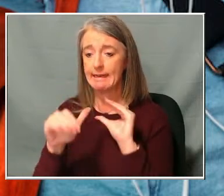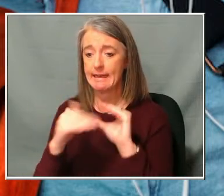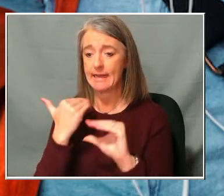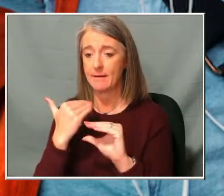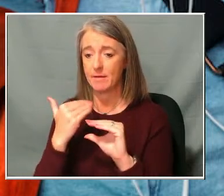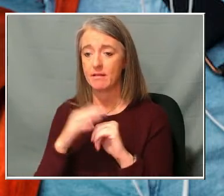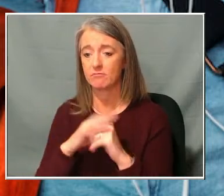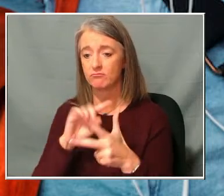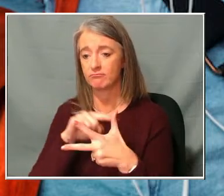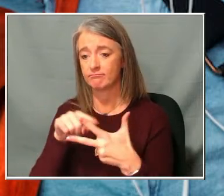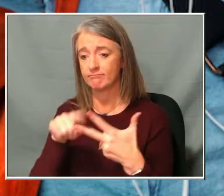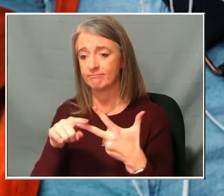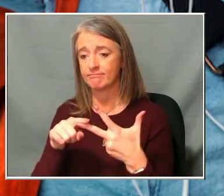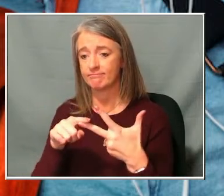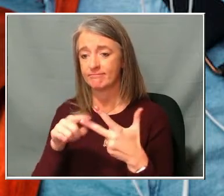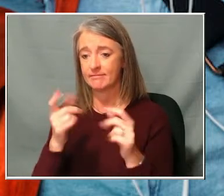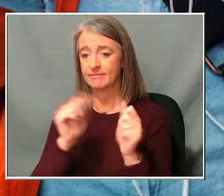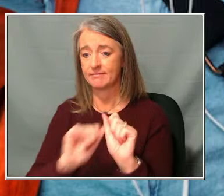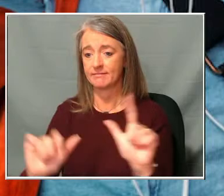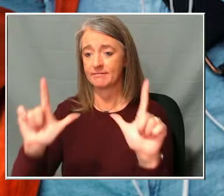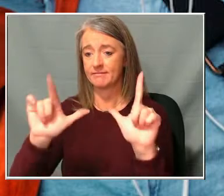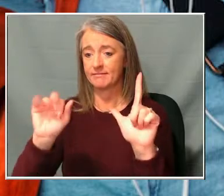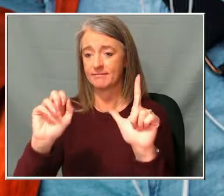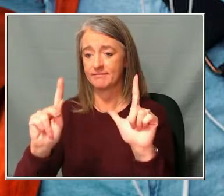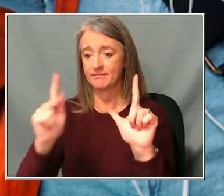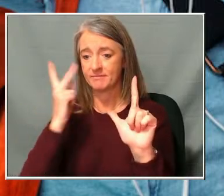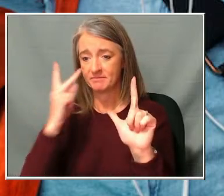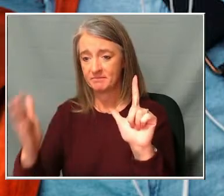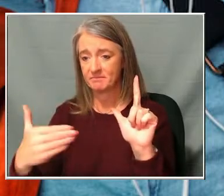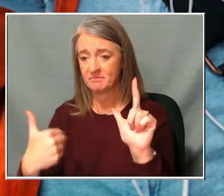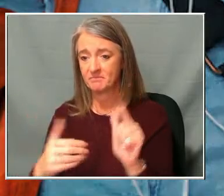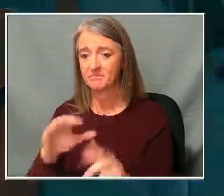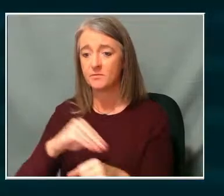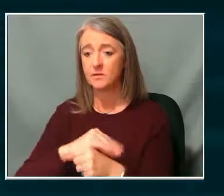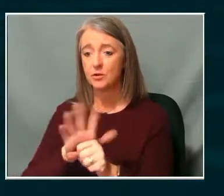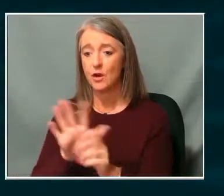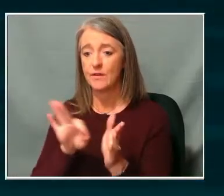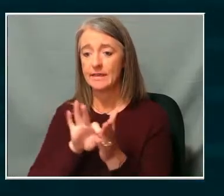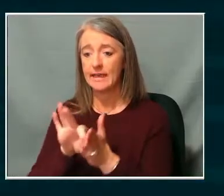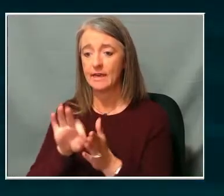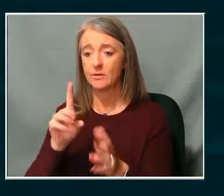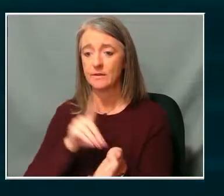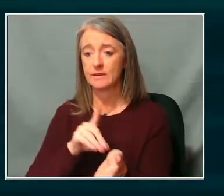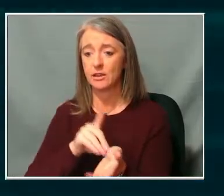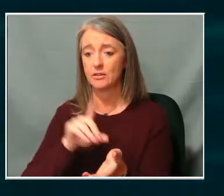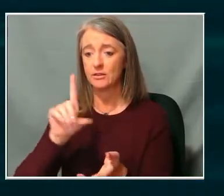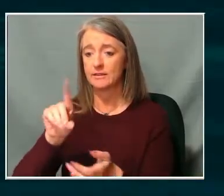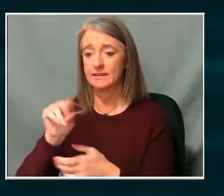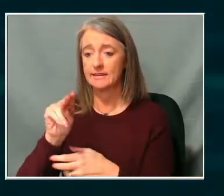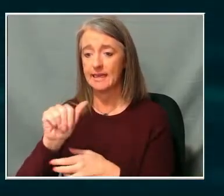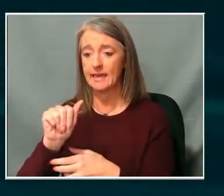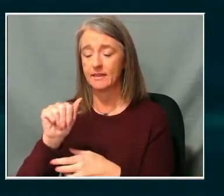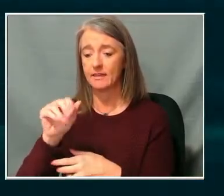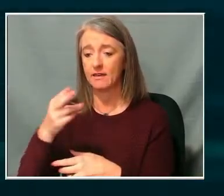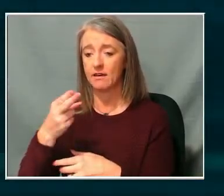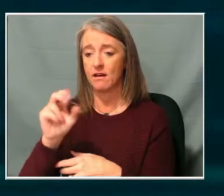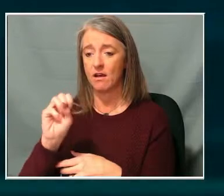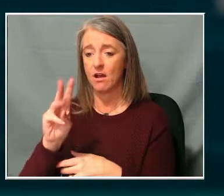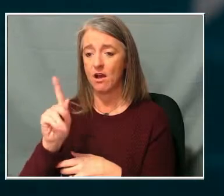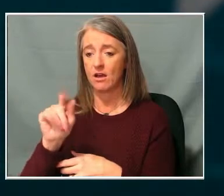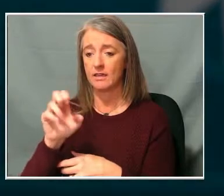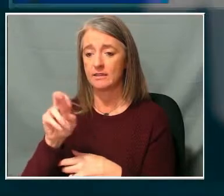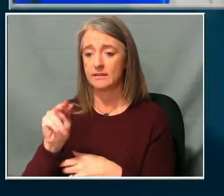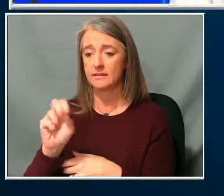Network. Those links are right there on your screen. Let's get to our COVID count this morning with Dr. Dana Hawkinson, Medical Director of Infection Prevention and Control. Happy Monday.